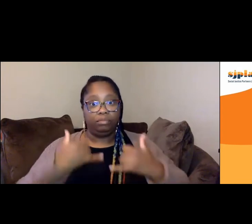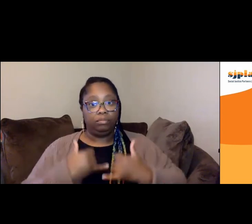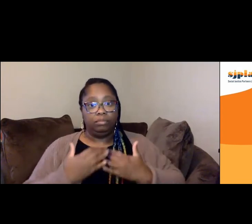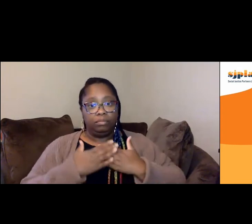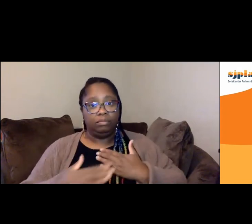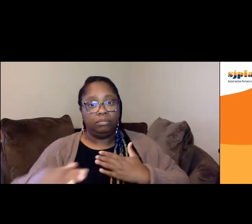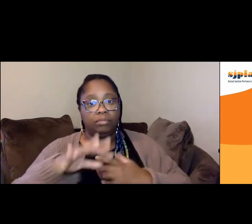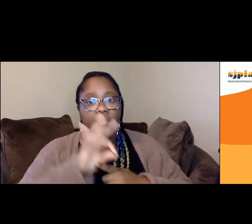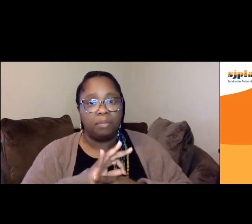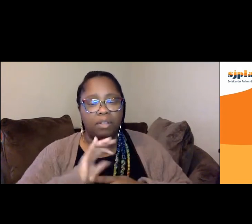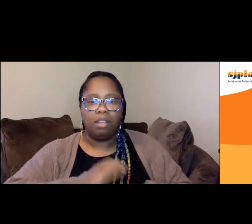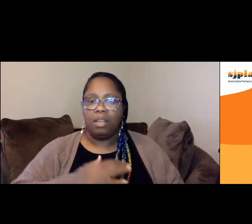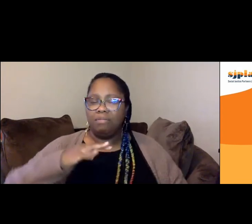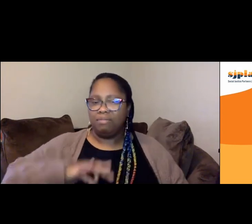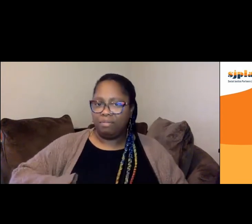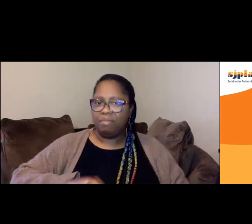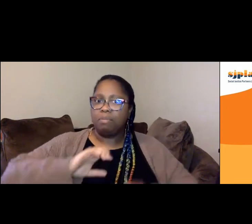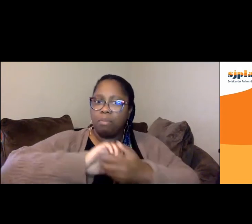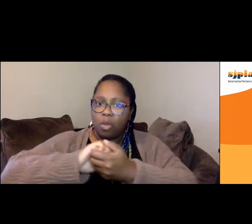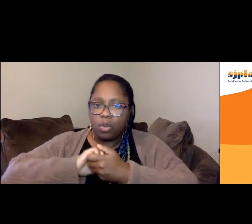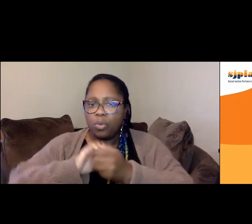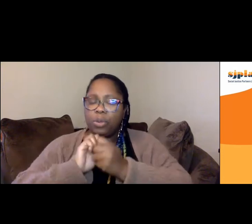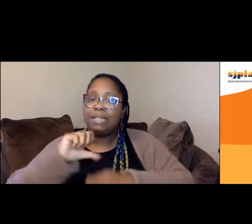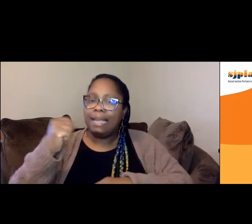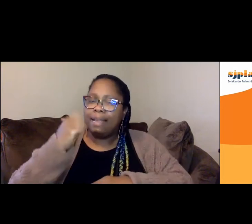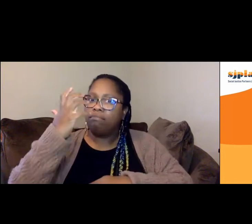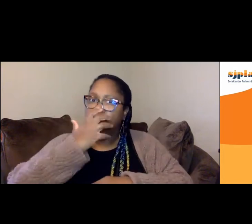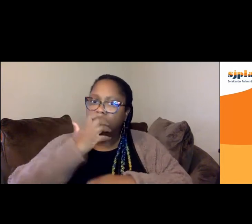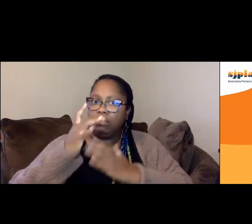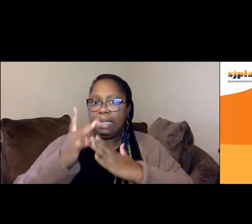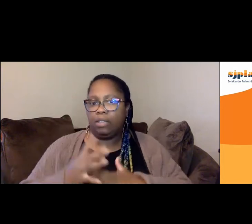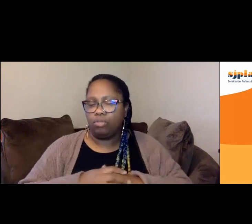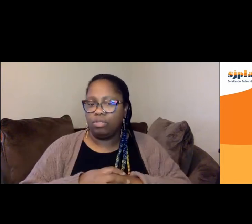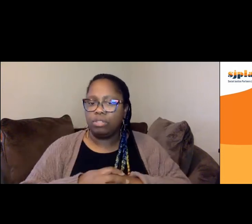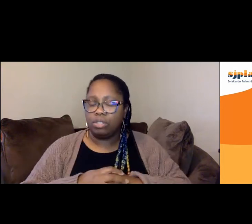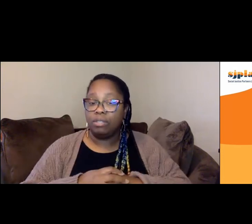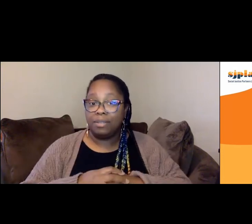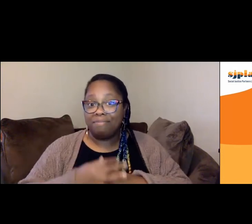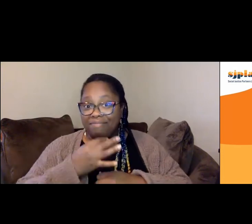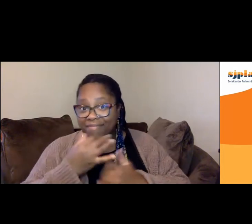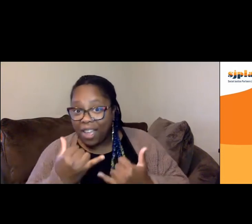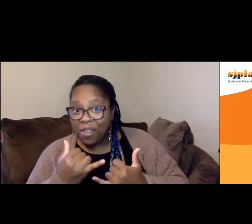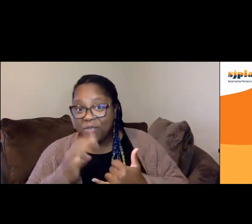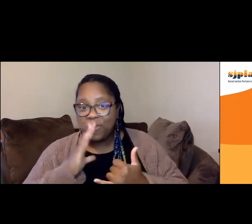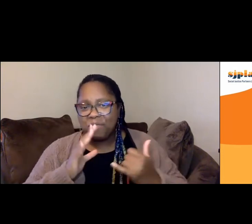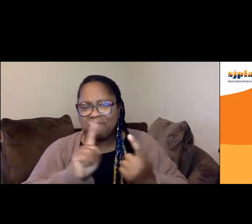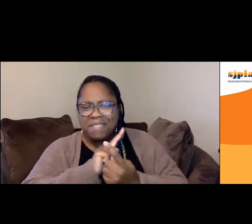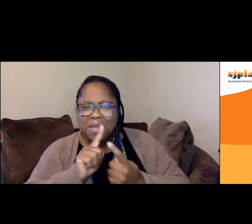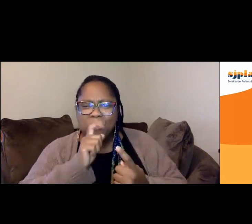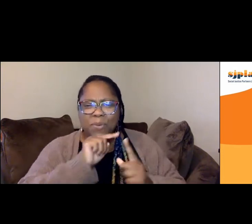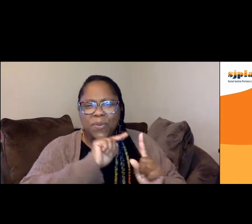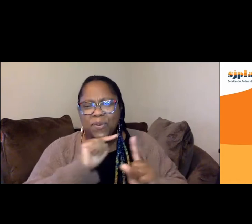the privilege of partnering with 10 incredible leaders. You are about to meet them now for a very